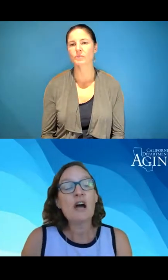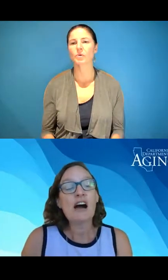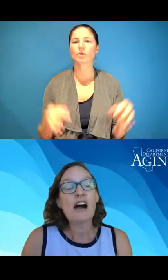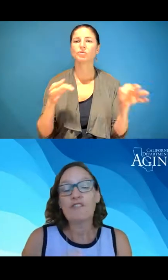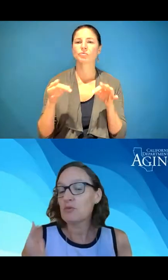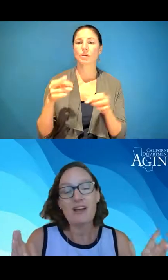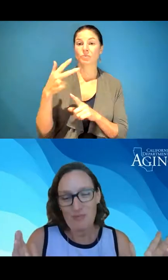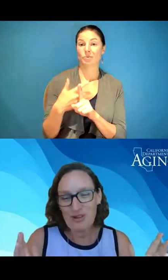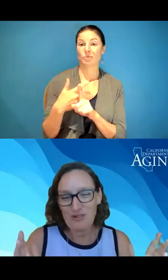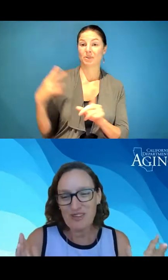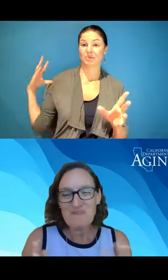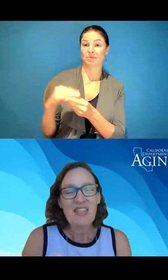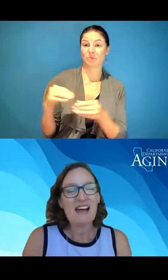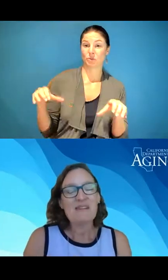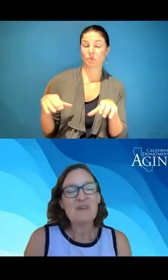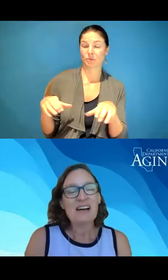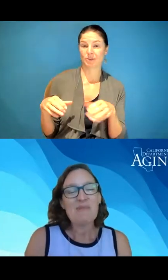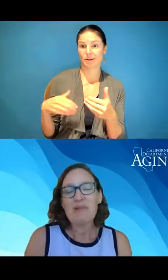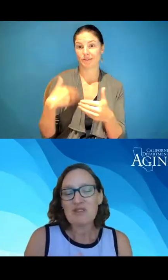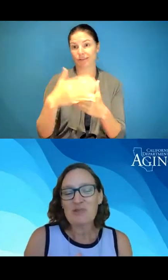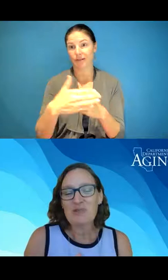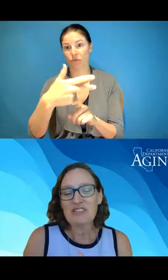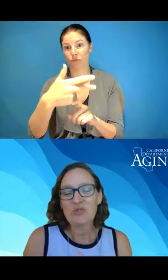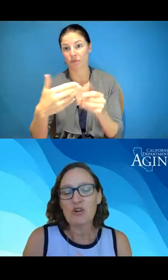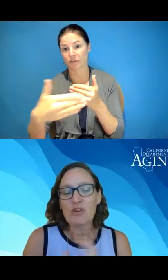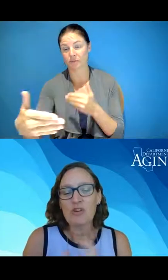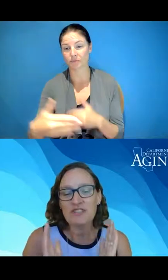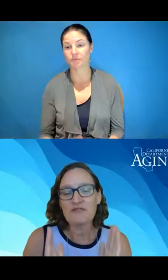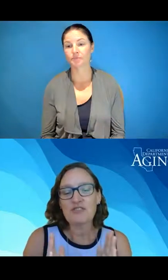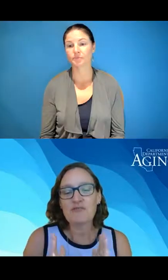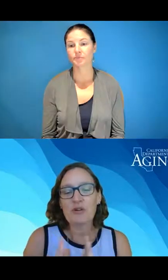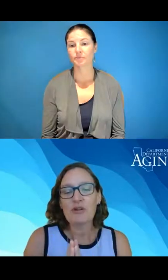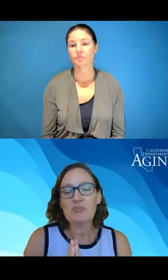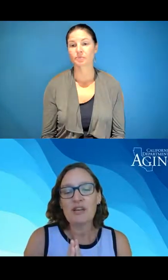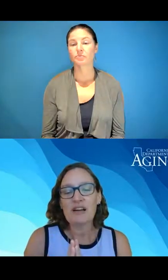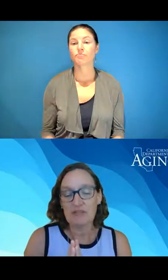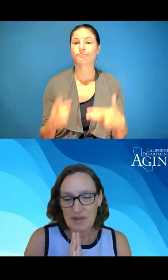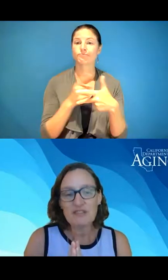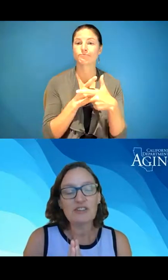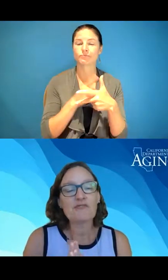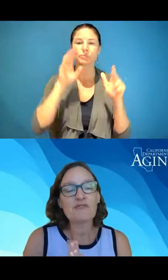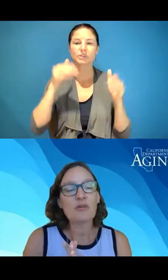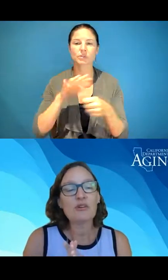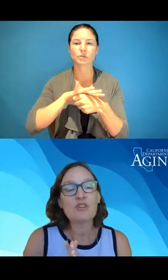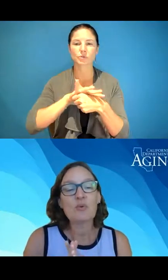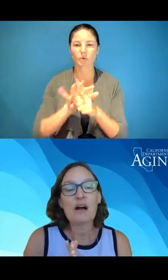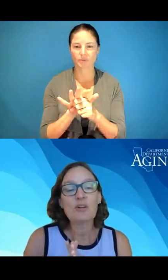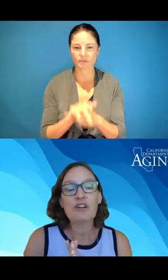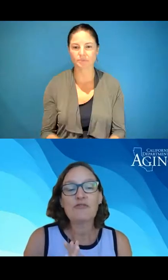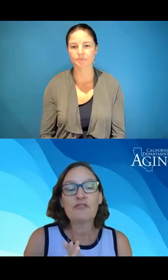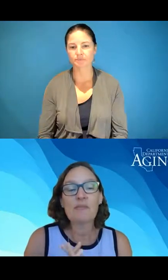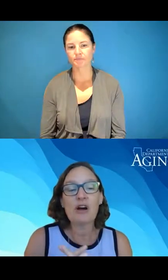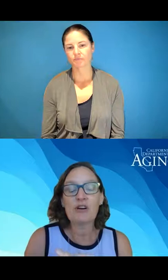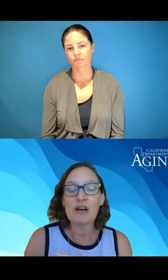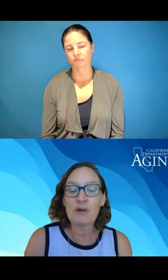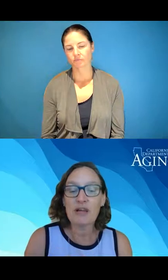quarter, first we'll talk about COVID. Maybe this will be the last quarter where this is first and foremost, but it remains first and foremost. So we'll hear